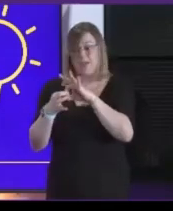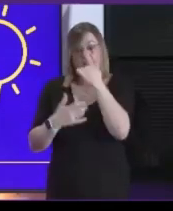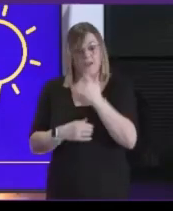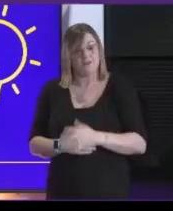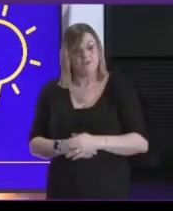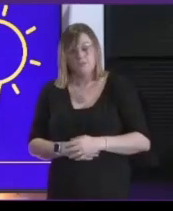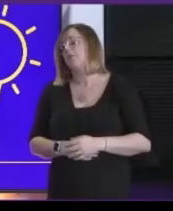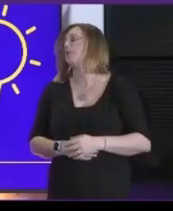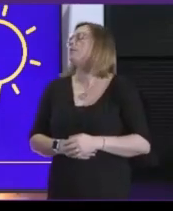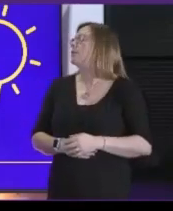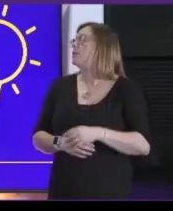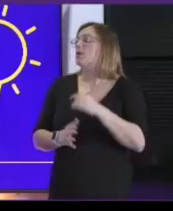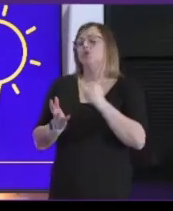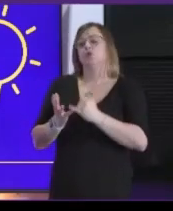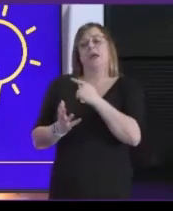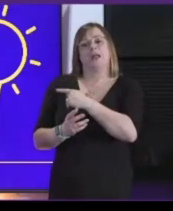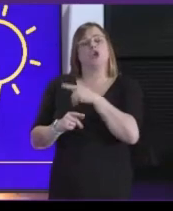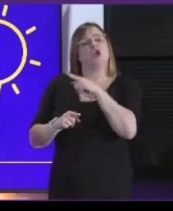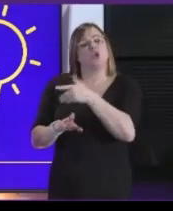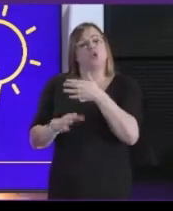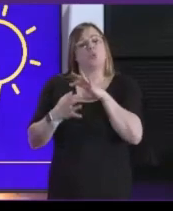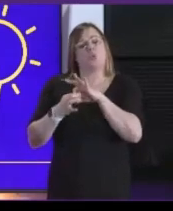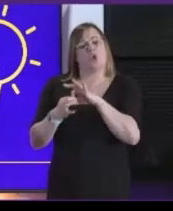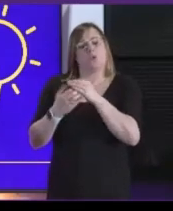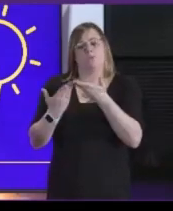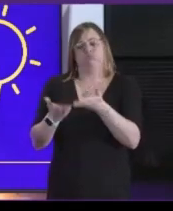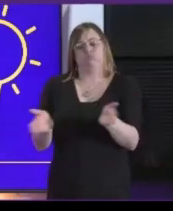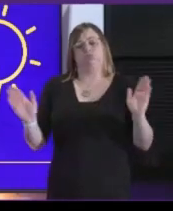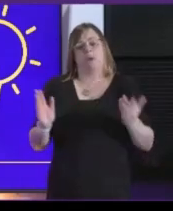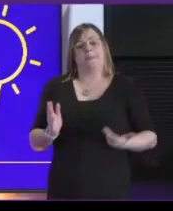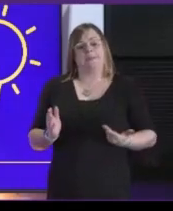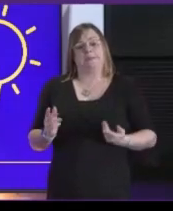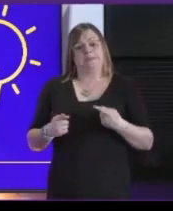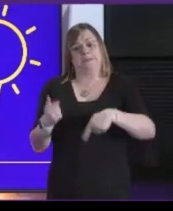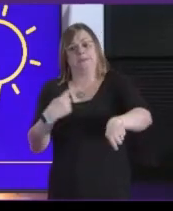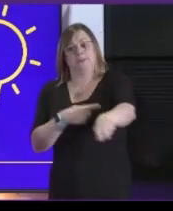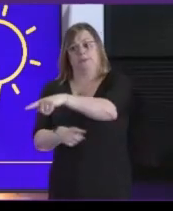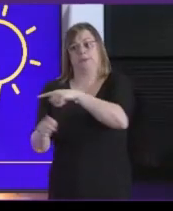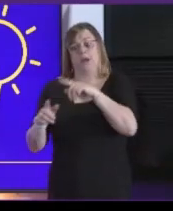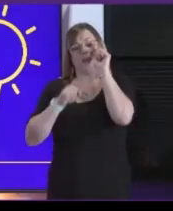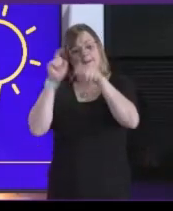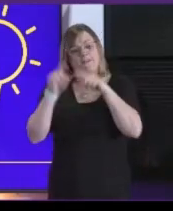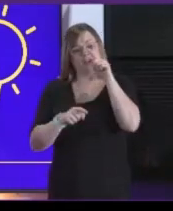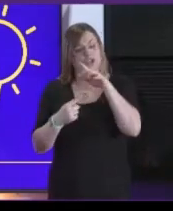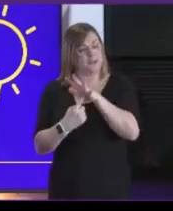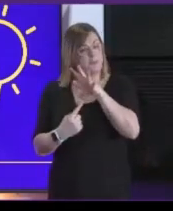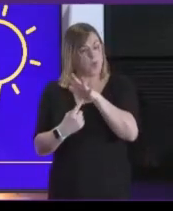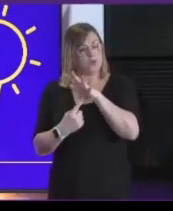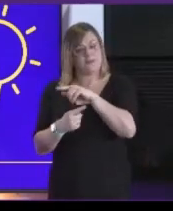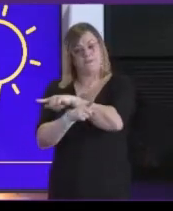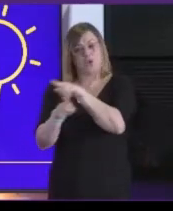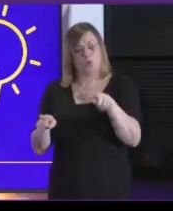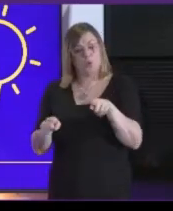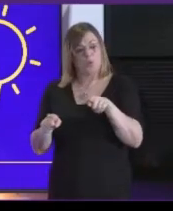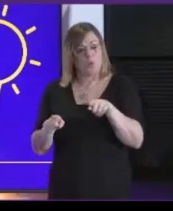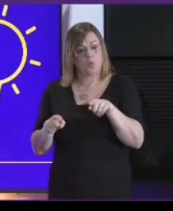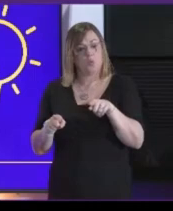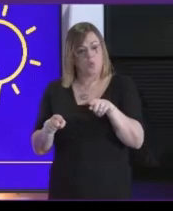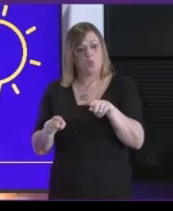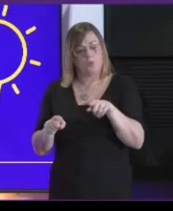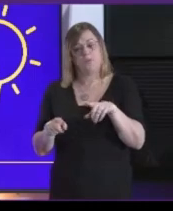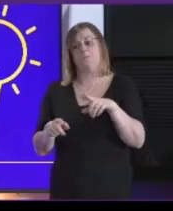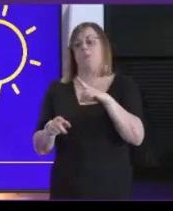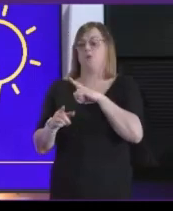And Susanna, you're working with those a huge range of businesses. That the innovation piece is important as well, I think, for the EU, I mean, in terms of the purpose